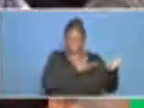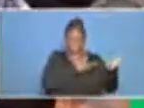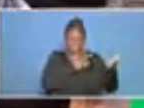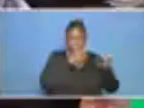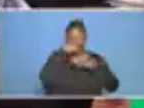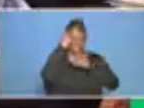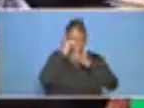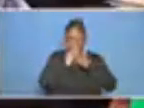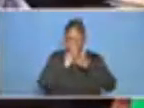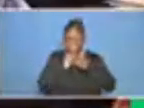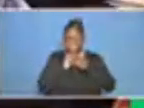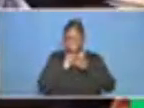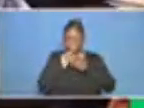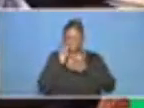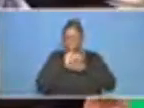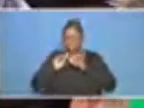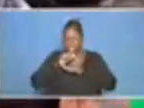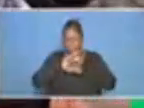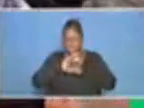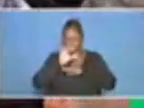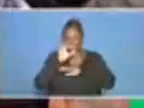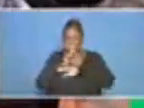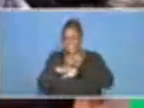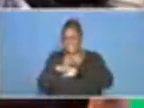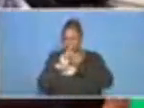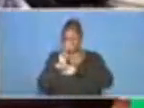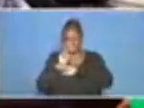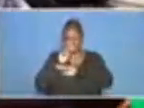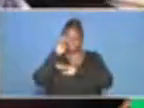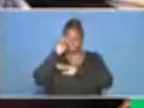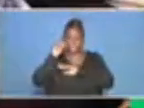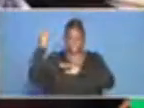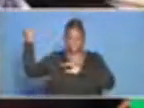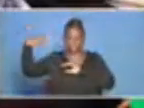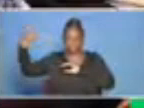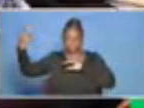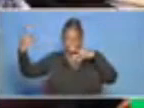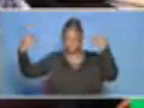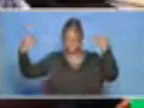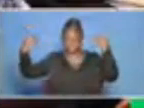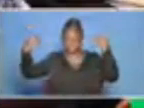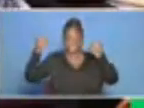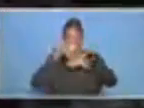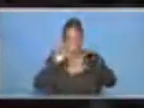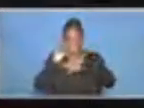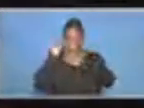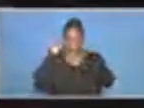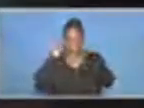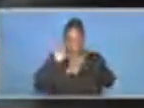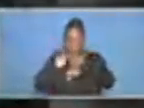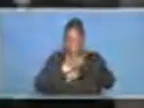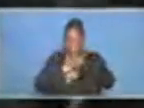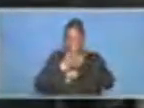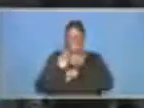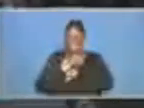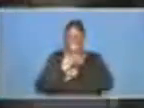in outages for all areas of North Andros except Nicholstown and Kong Sound.